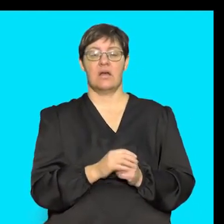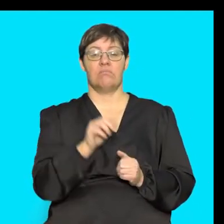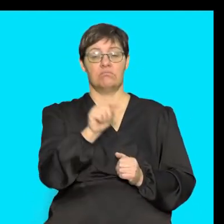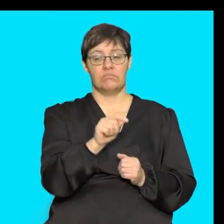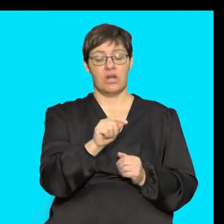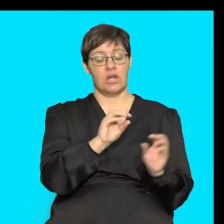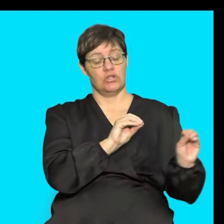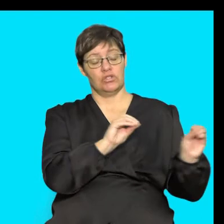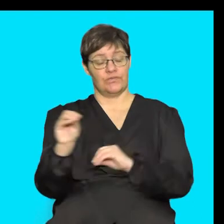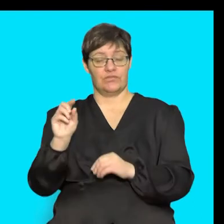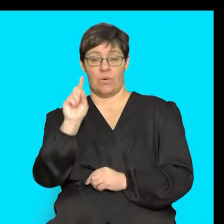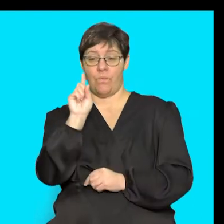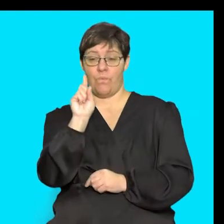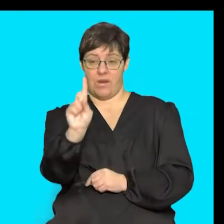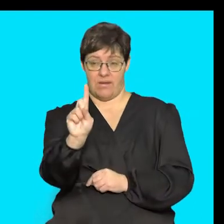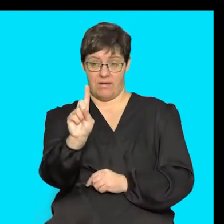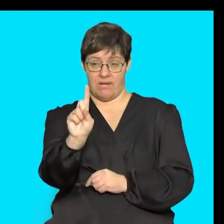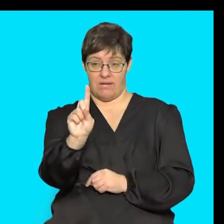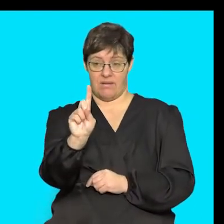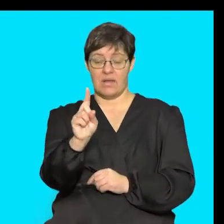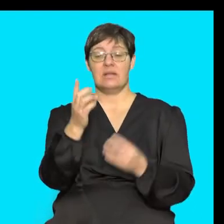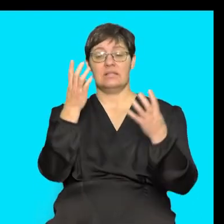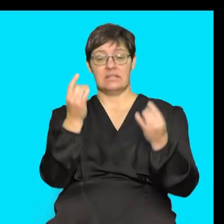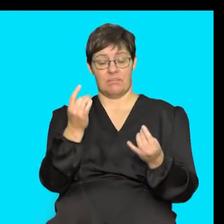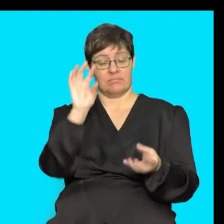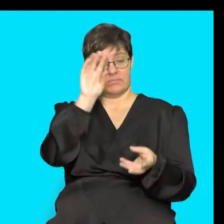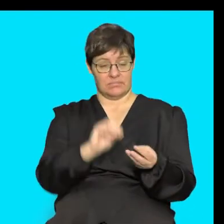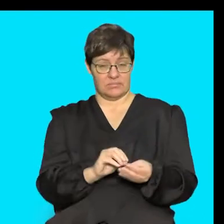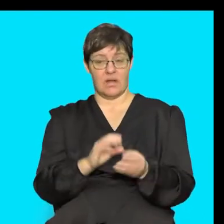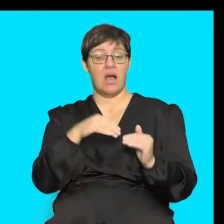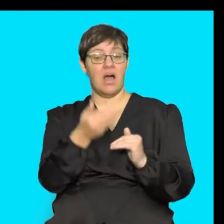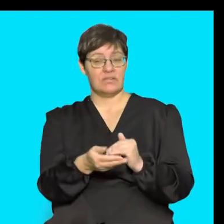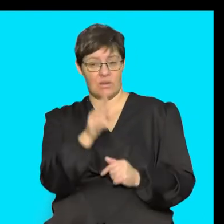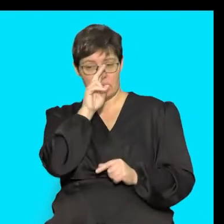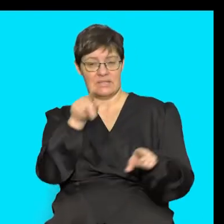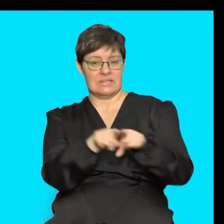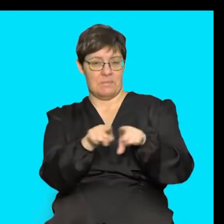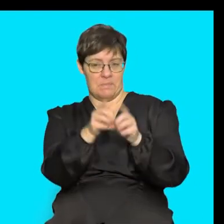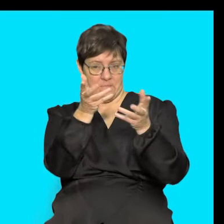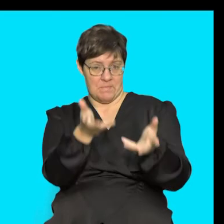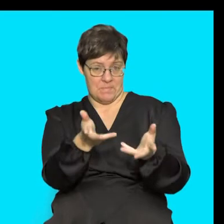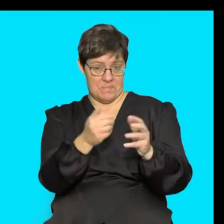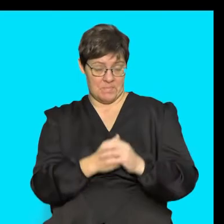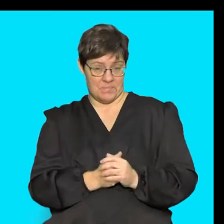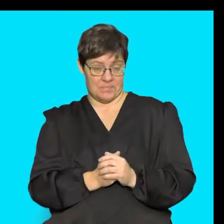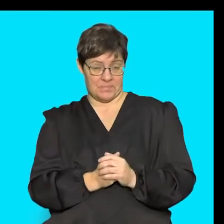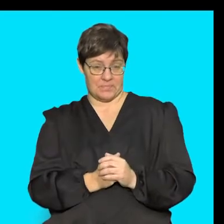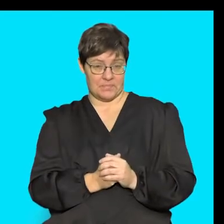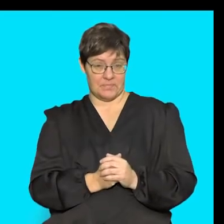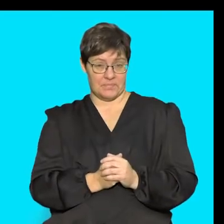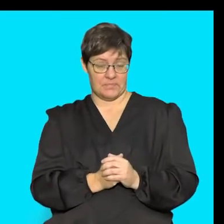1 to get to the stats computation. After Shift 1, you must see something like that.